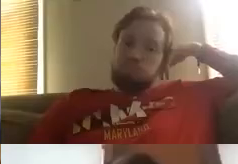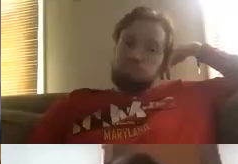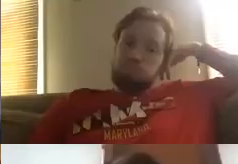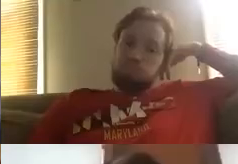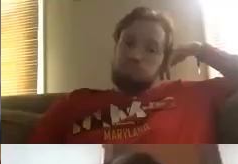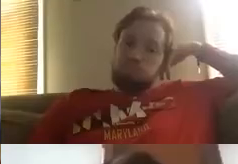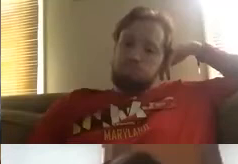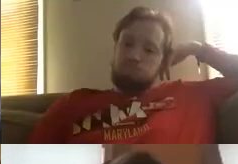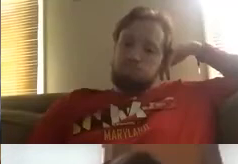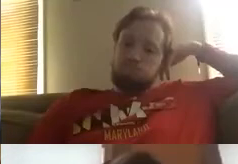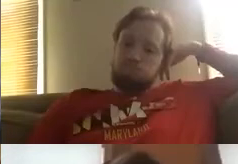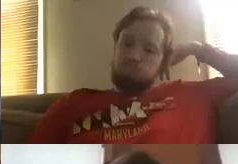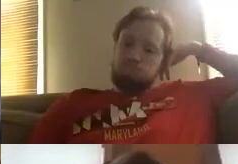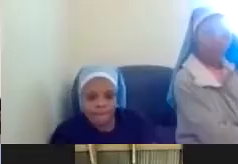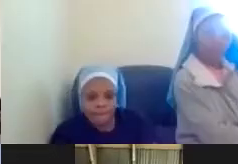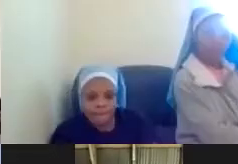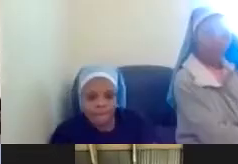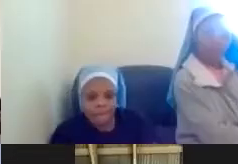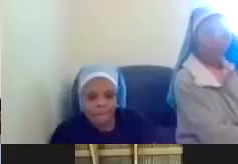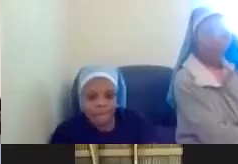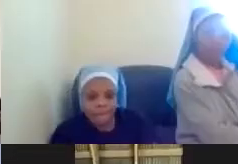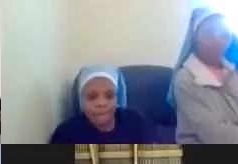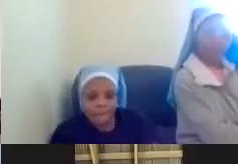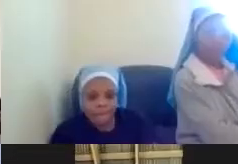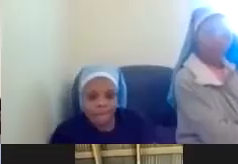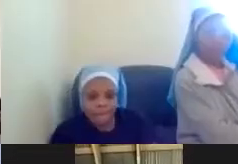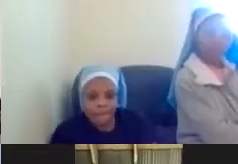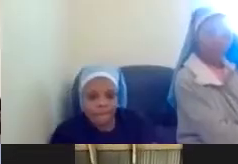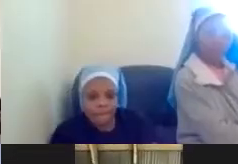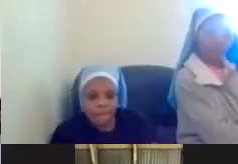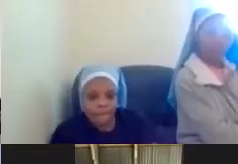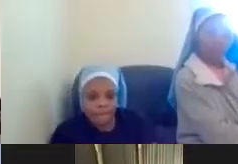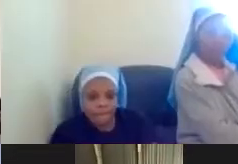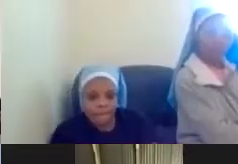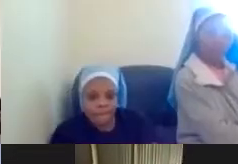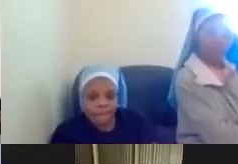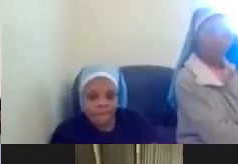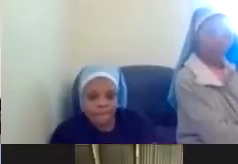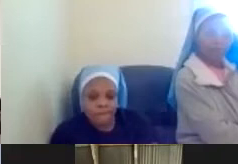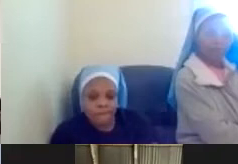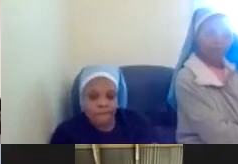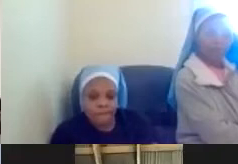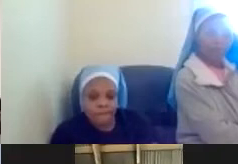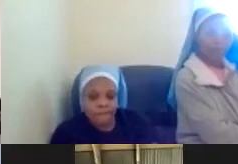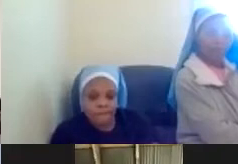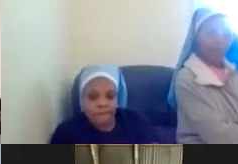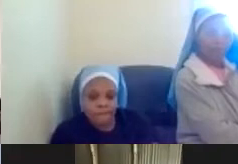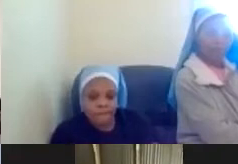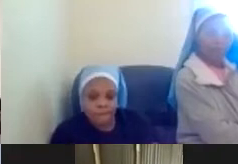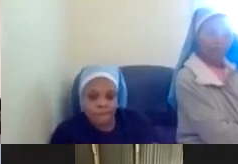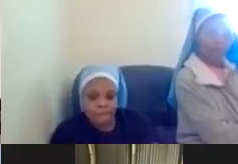be with people that love me and that I have to love? You faced that going